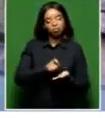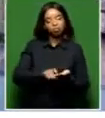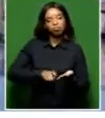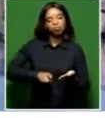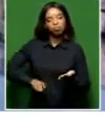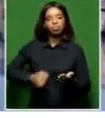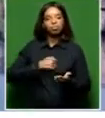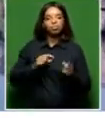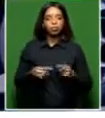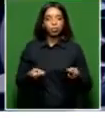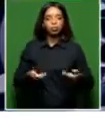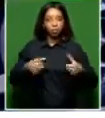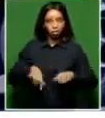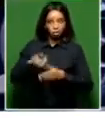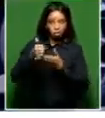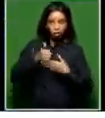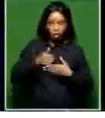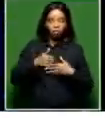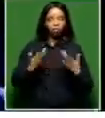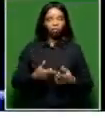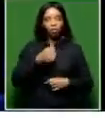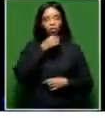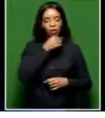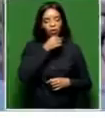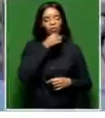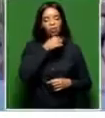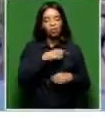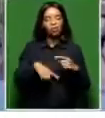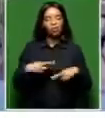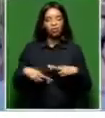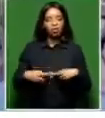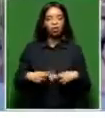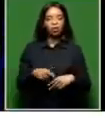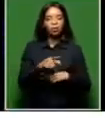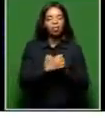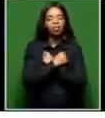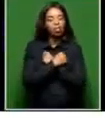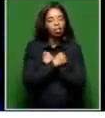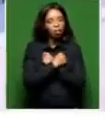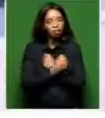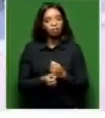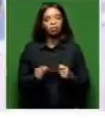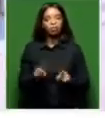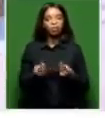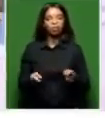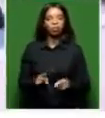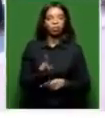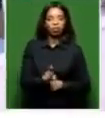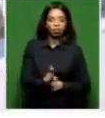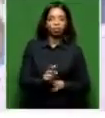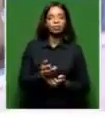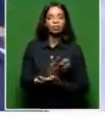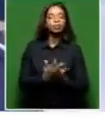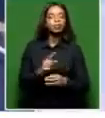record. It's an R&B record, it's a love song. It talks about